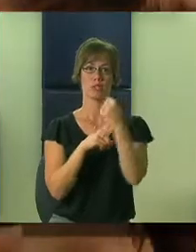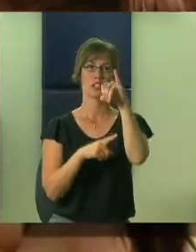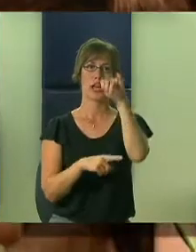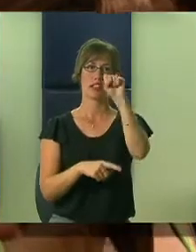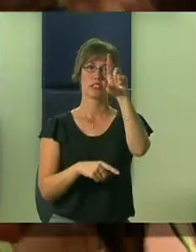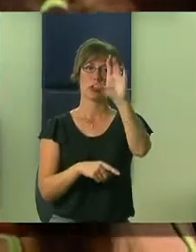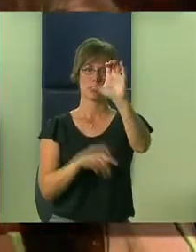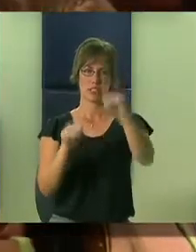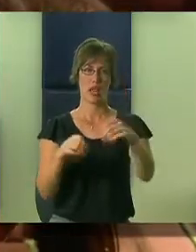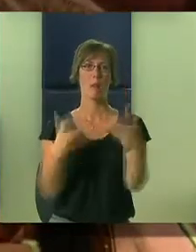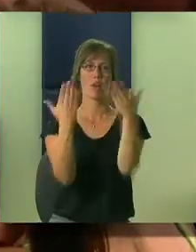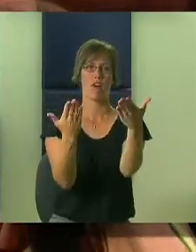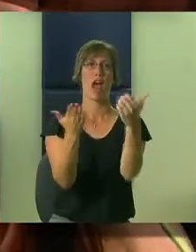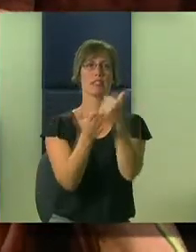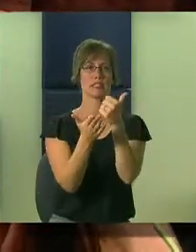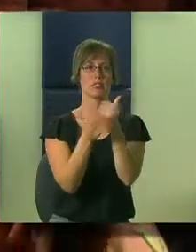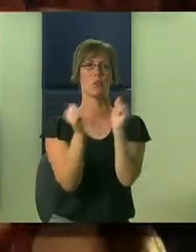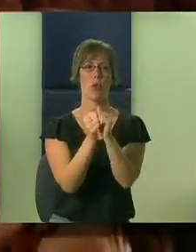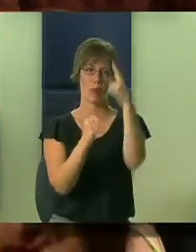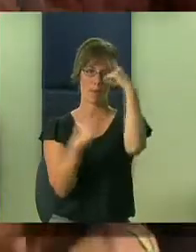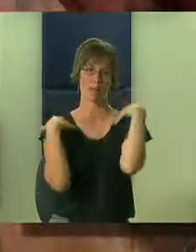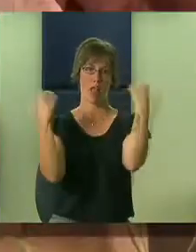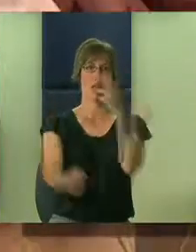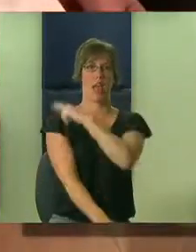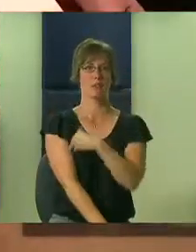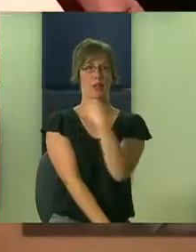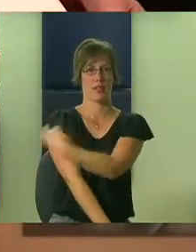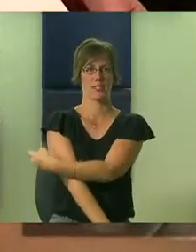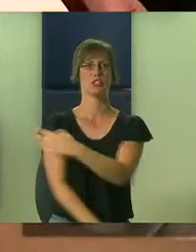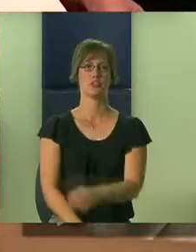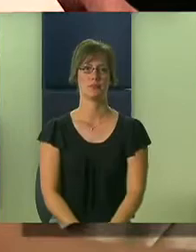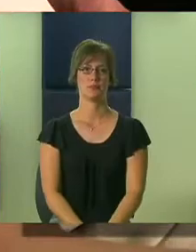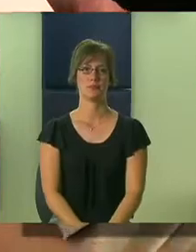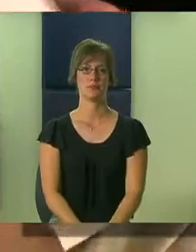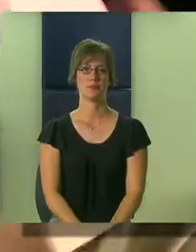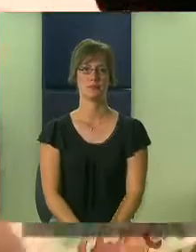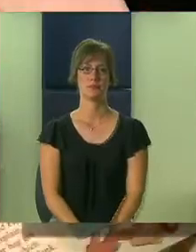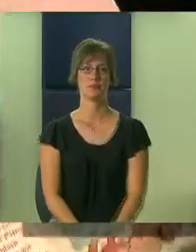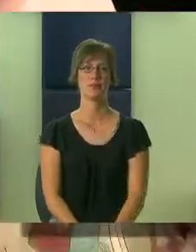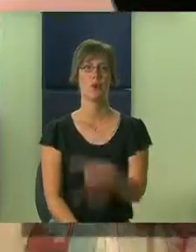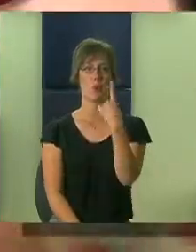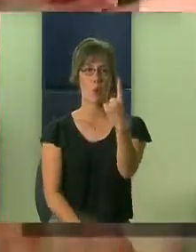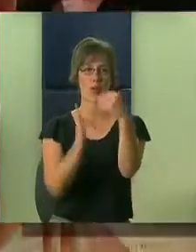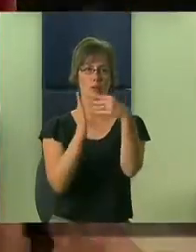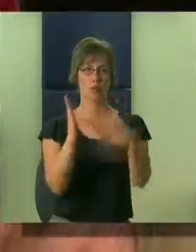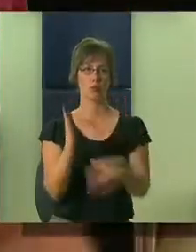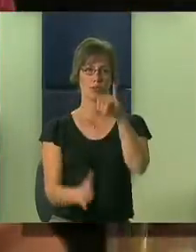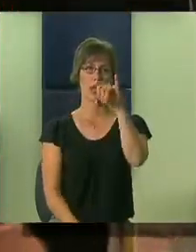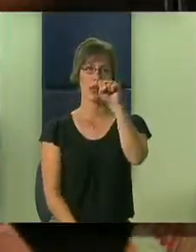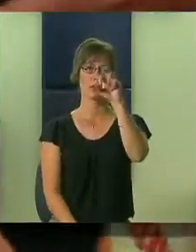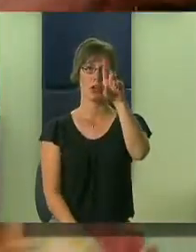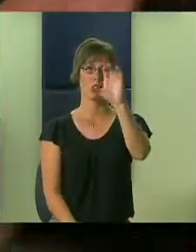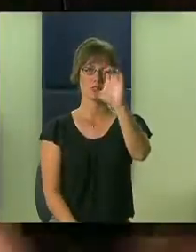In crisis situations, the ISRC can provide assistance with a mental health hospitalization. One of the students